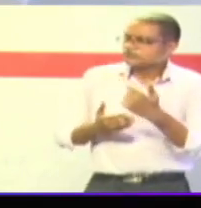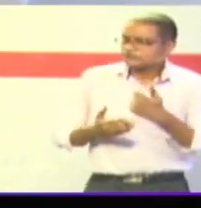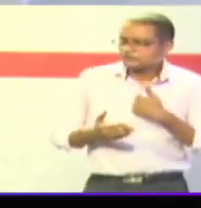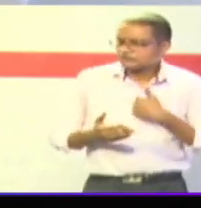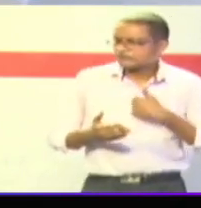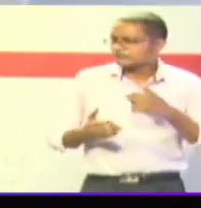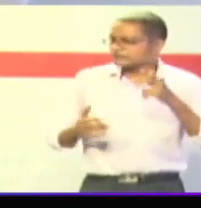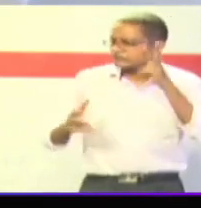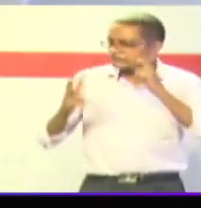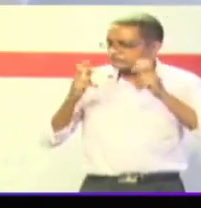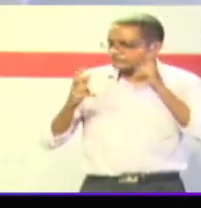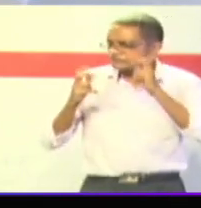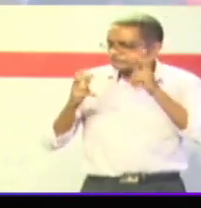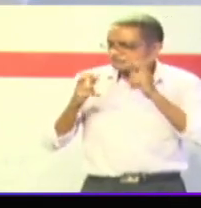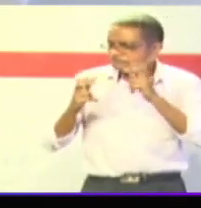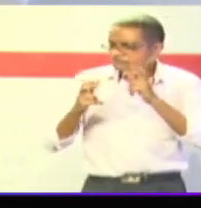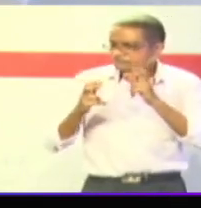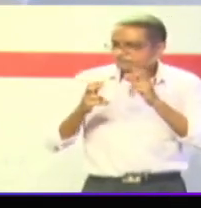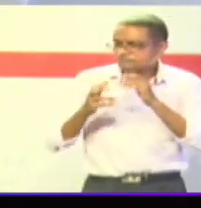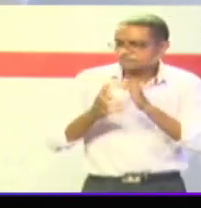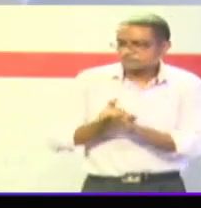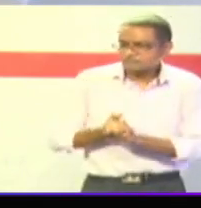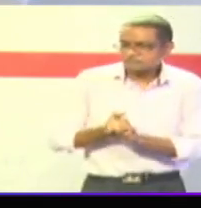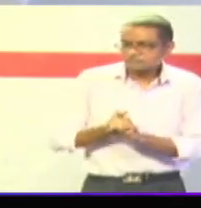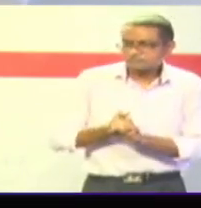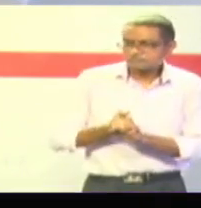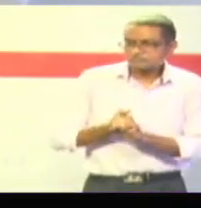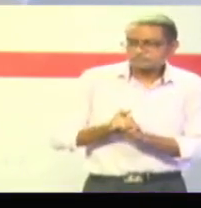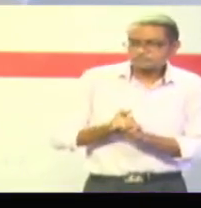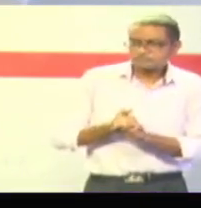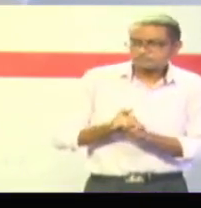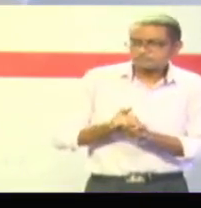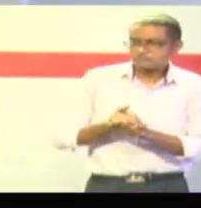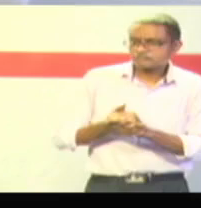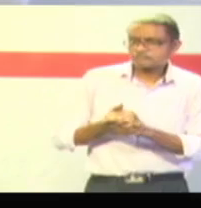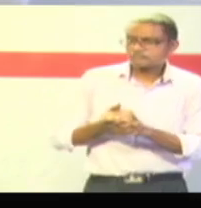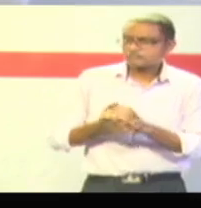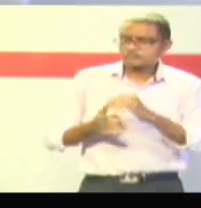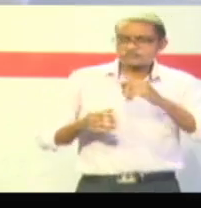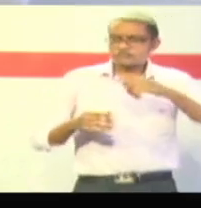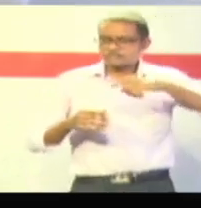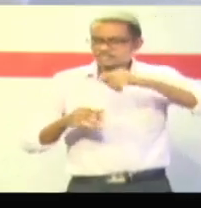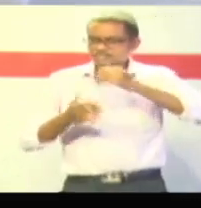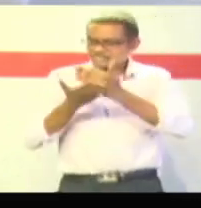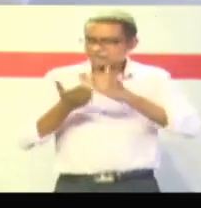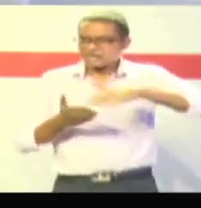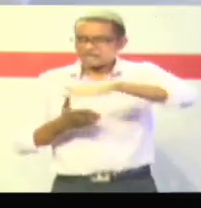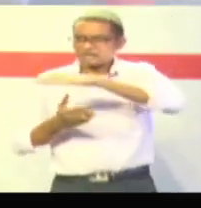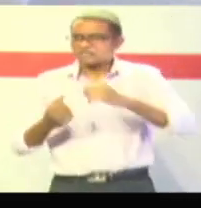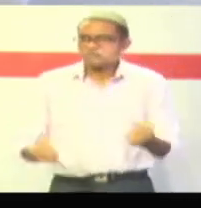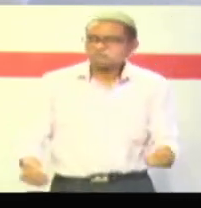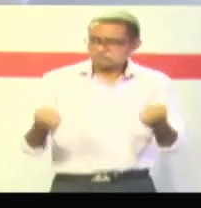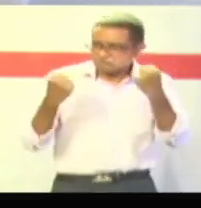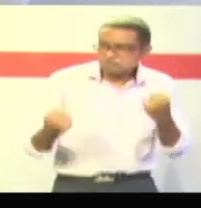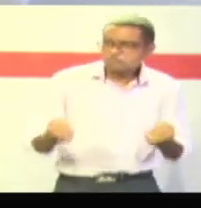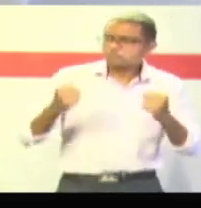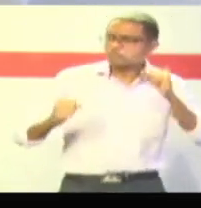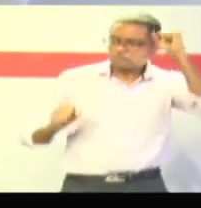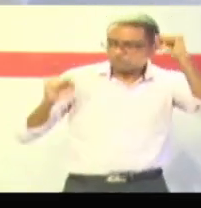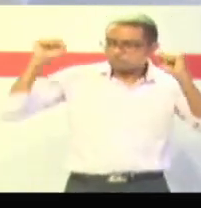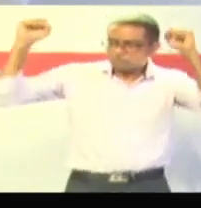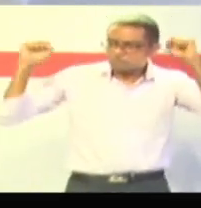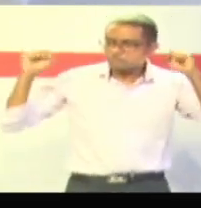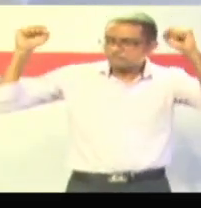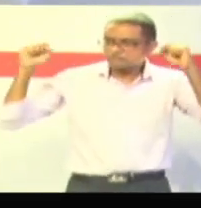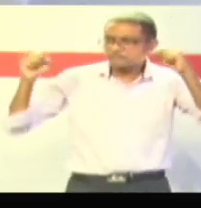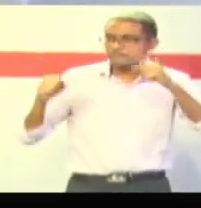Safe Zone initiative being rolled out that some places, such as gyms, which have a frequent